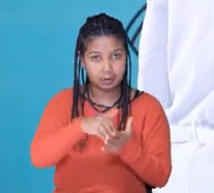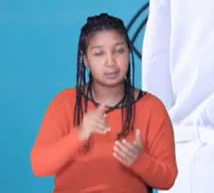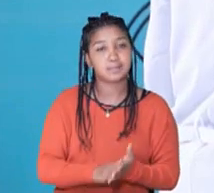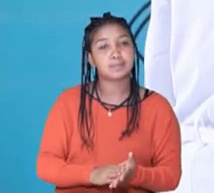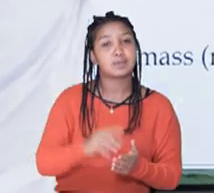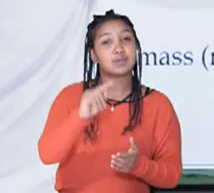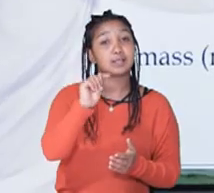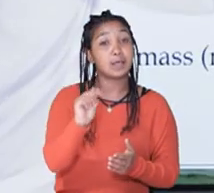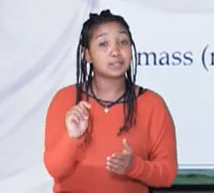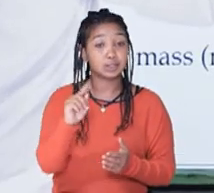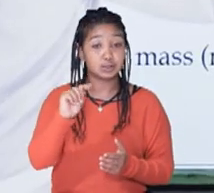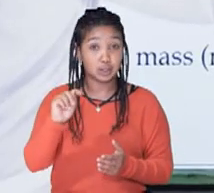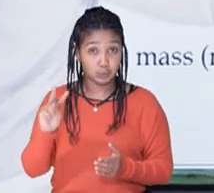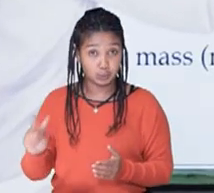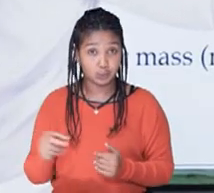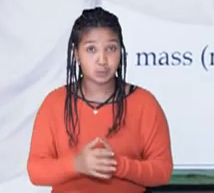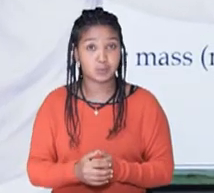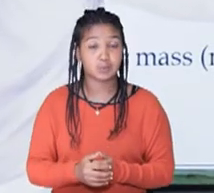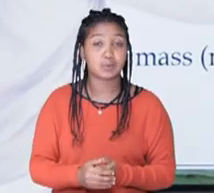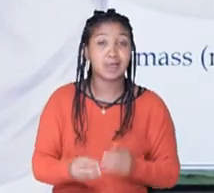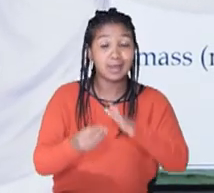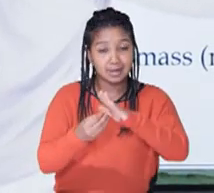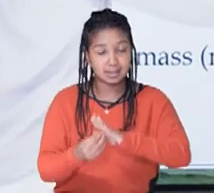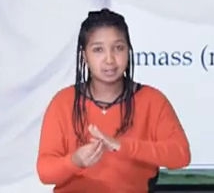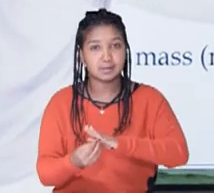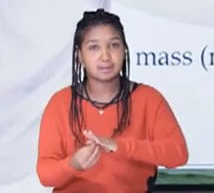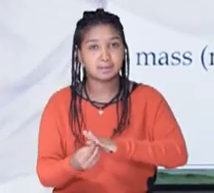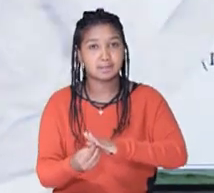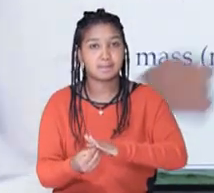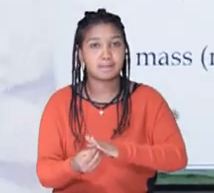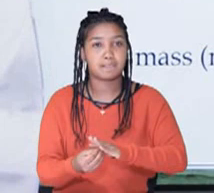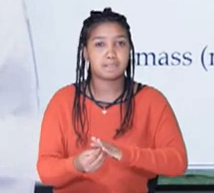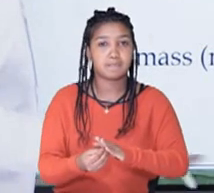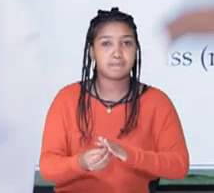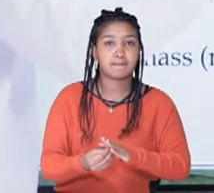Again, the tension T2 exerts